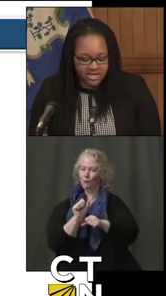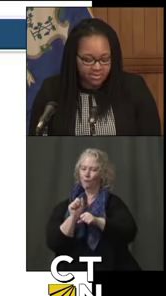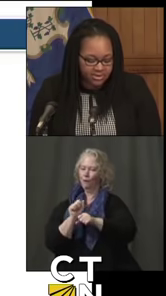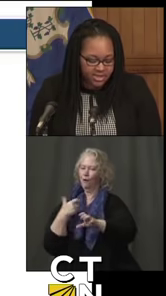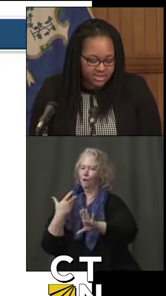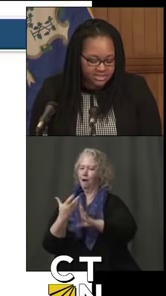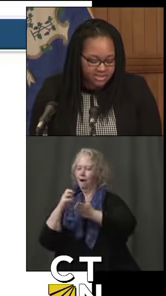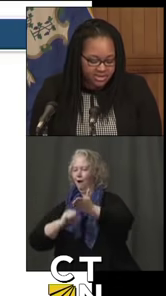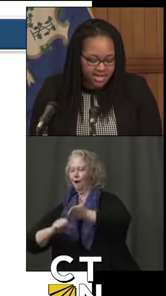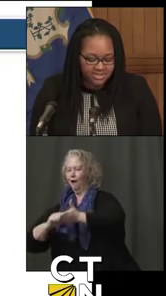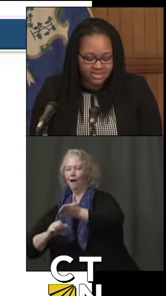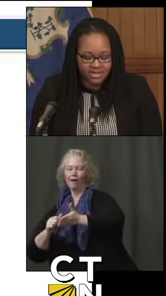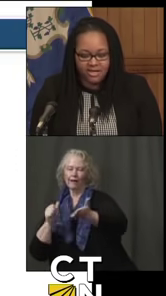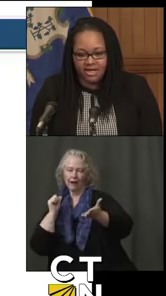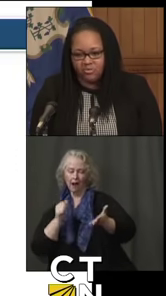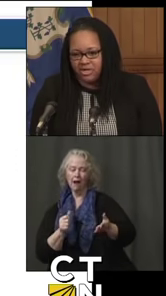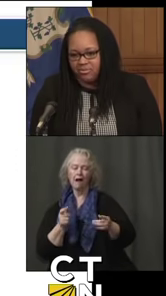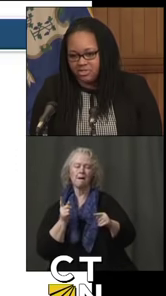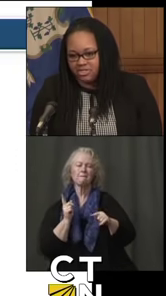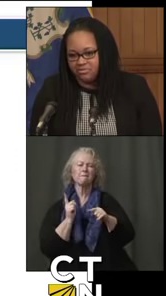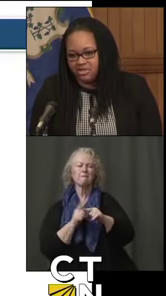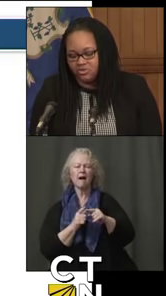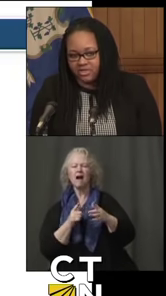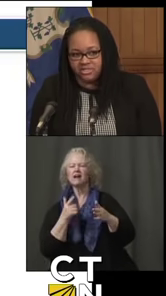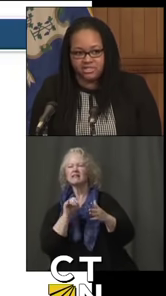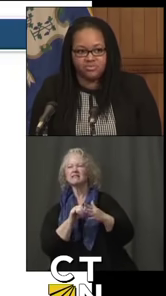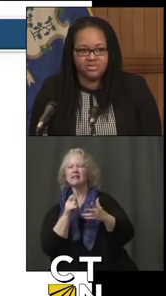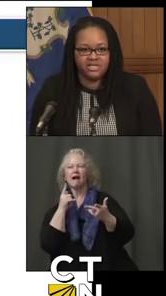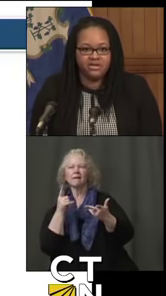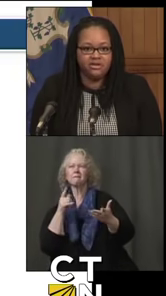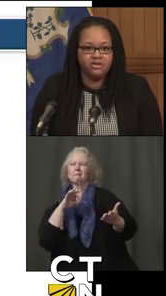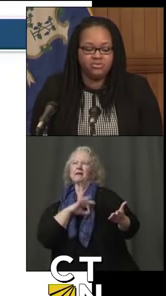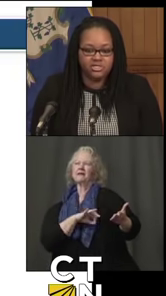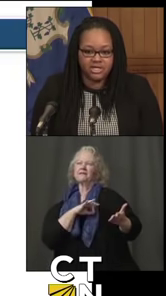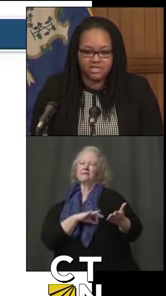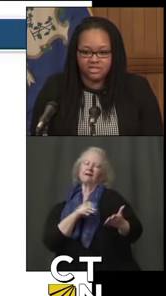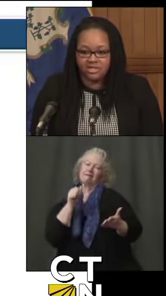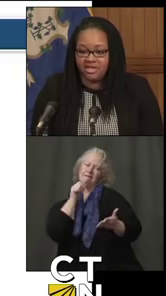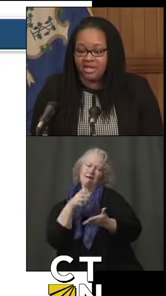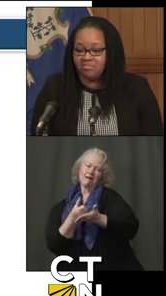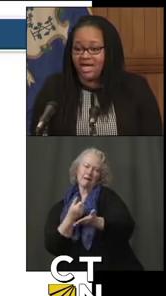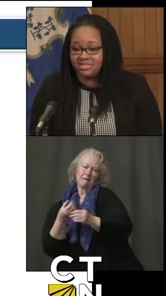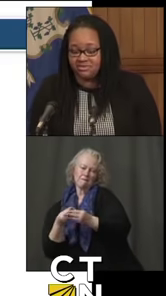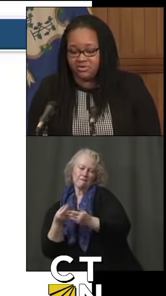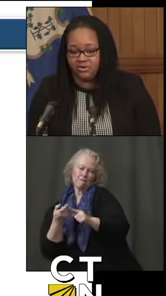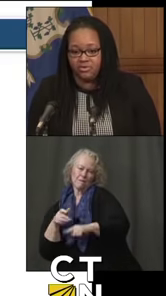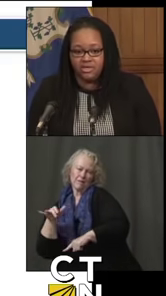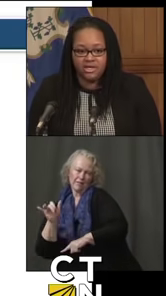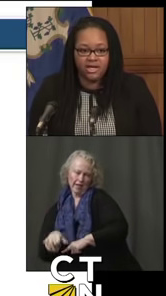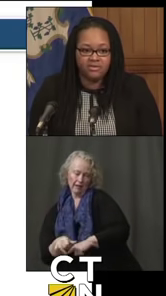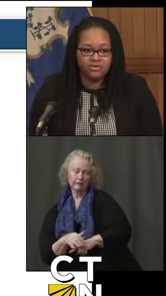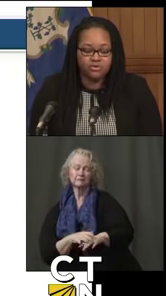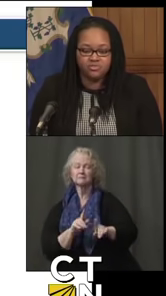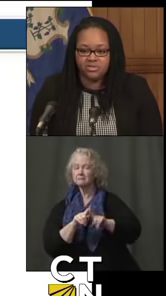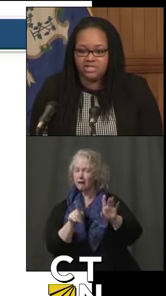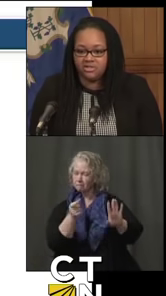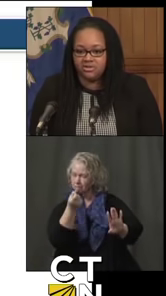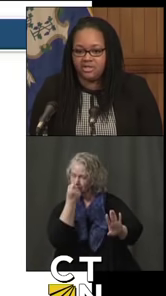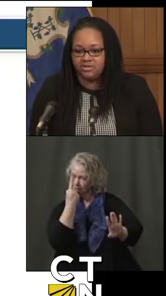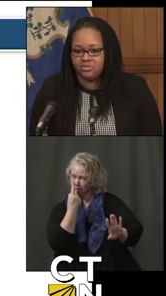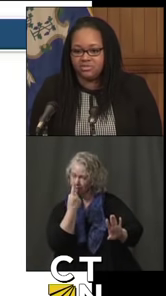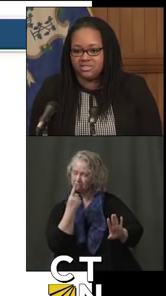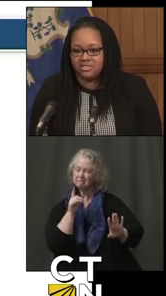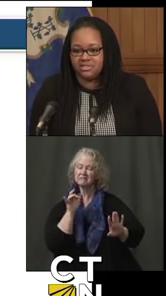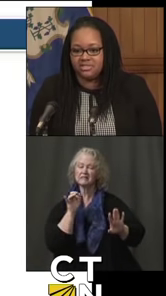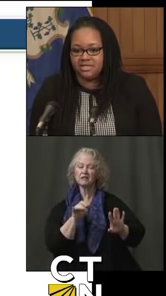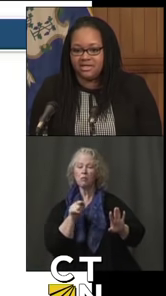would be the capital gains impact. We are projecting about a 26% reduction. On a positive note, those particular